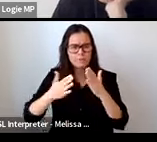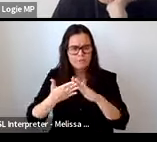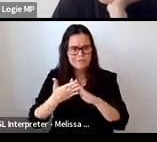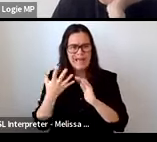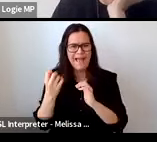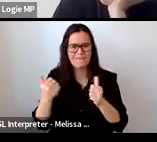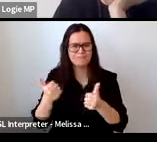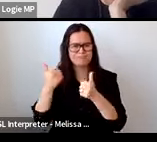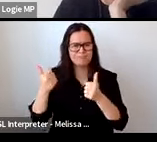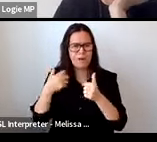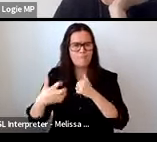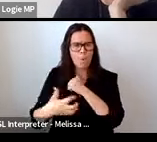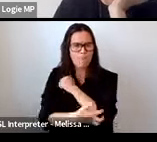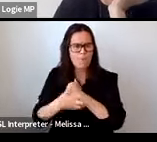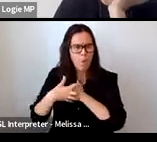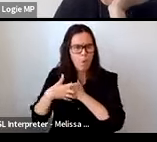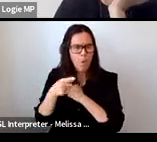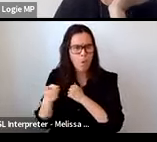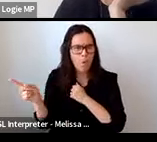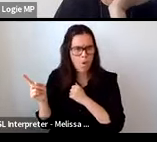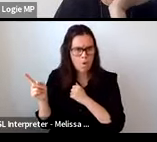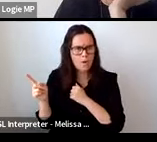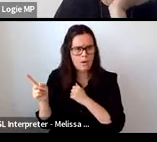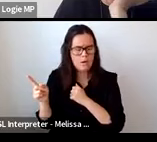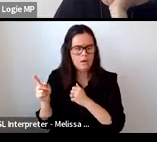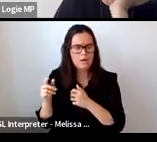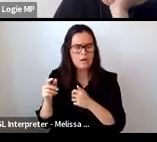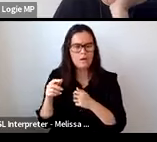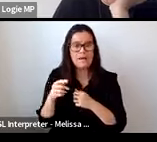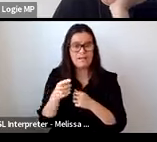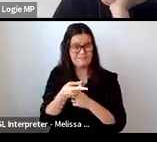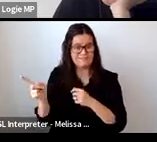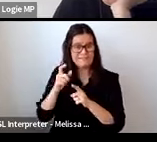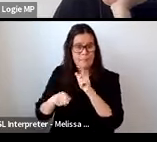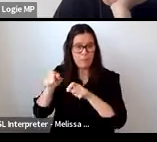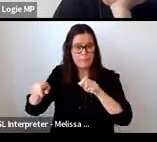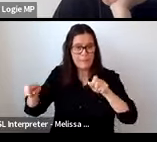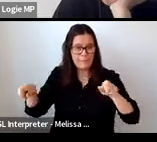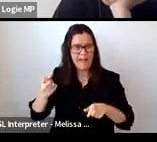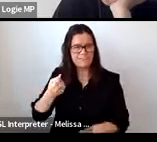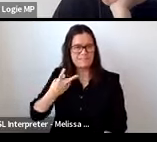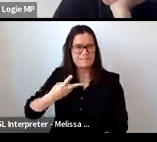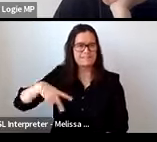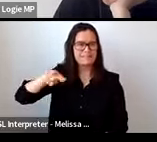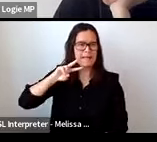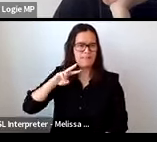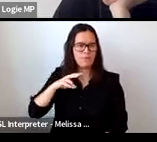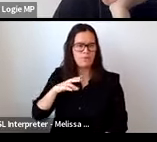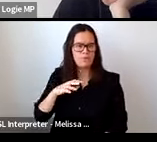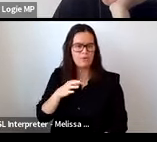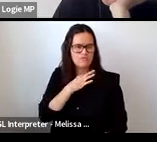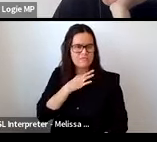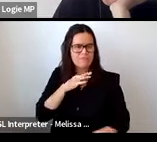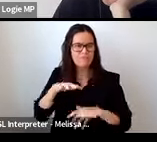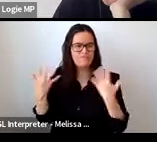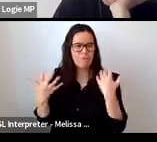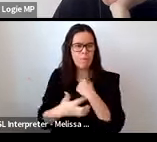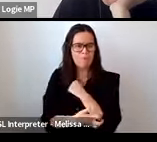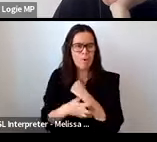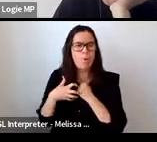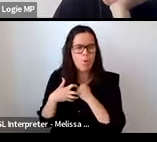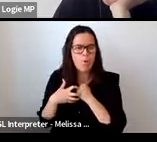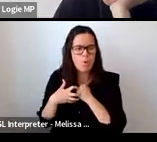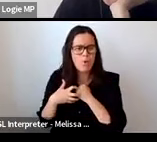who are twice as likely to live in poverty as the rest of the